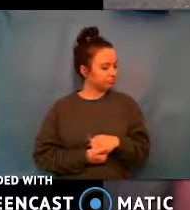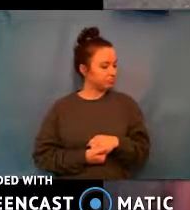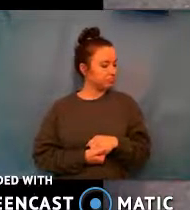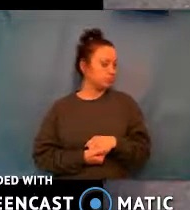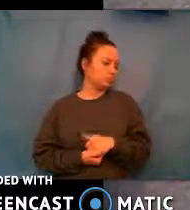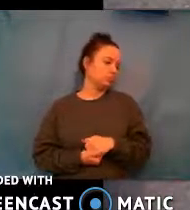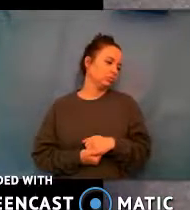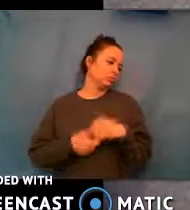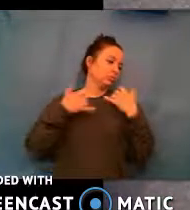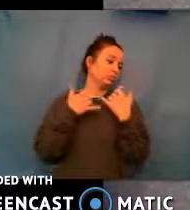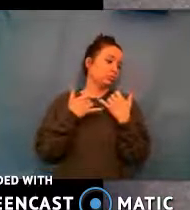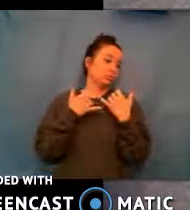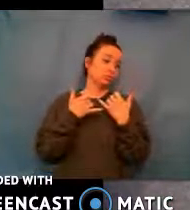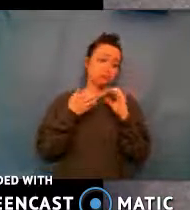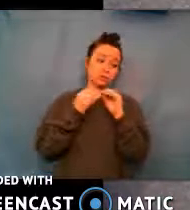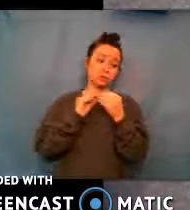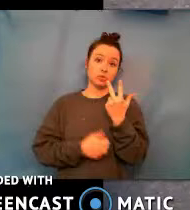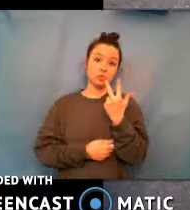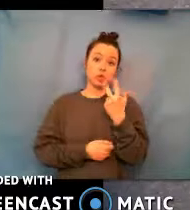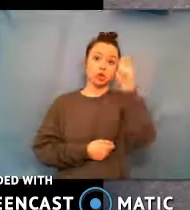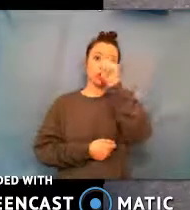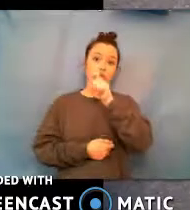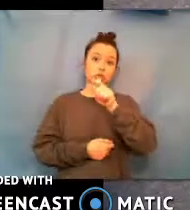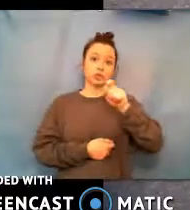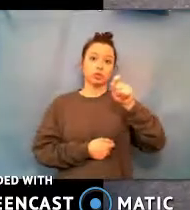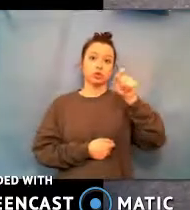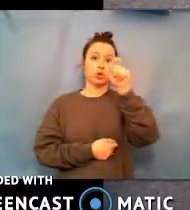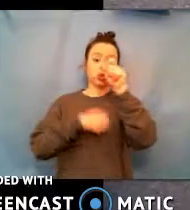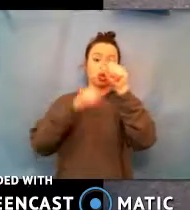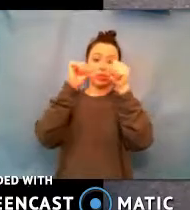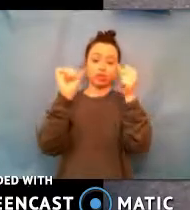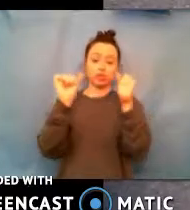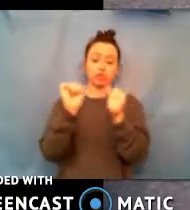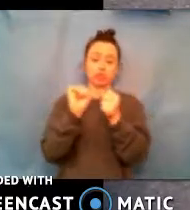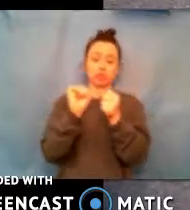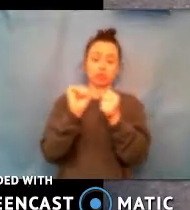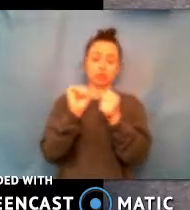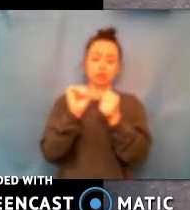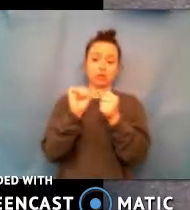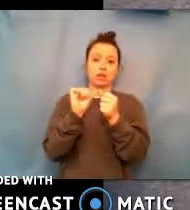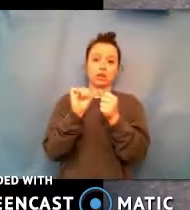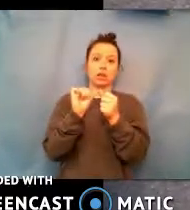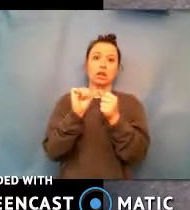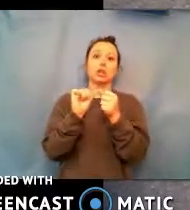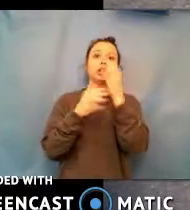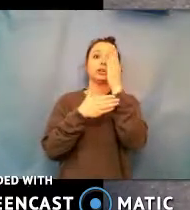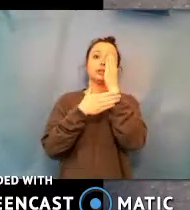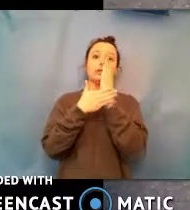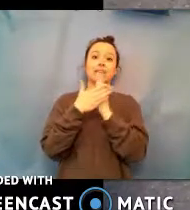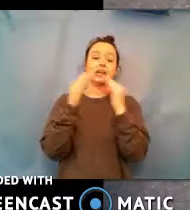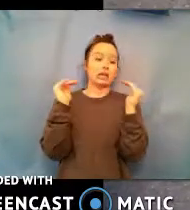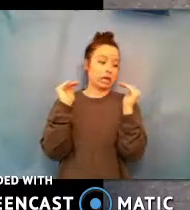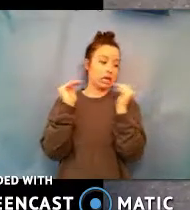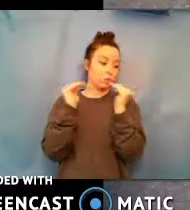we go. All right. Number 3 says circle the shapes that are divided into equal